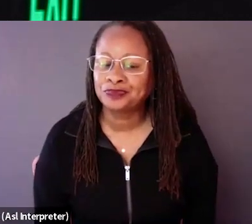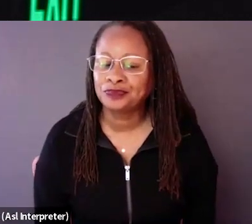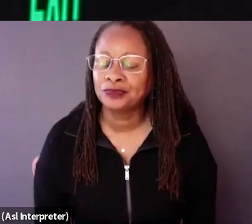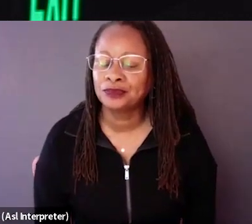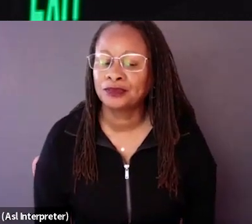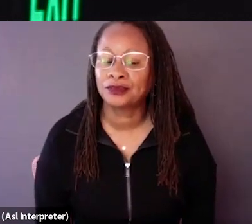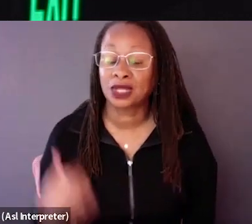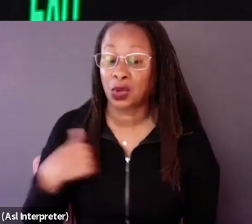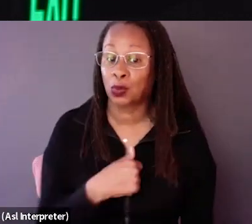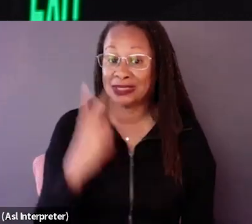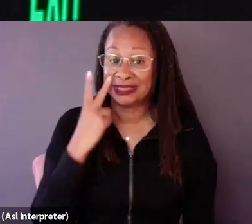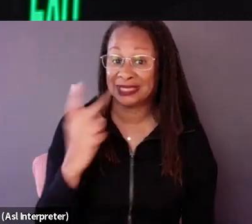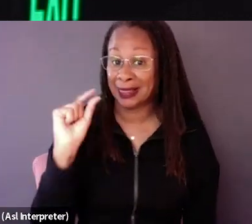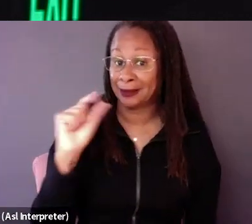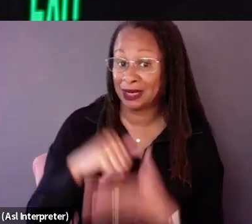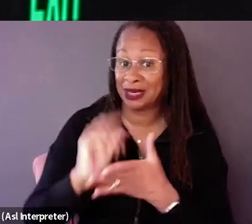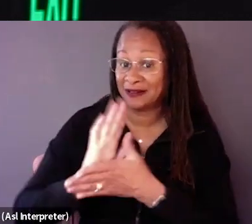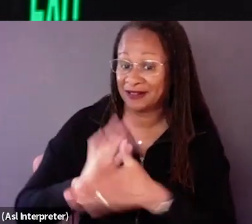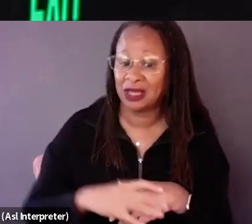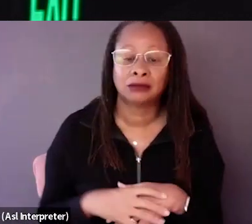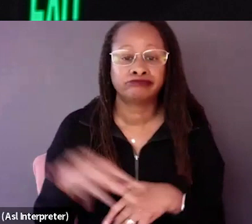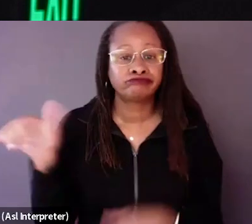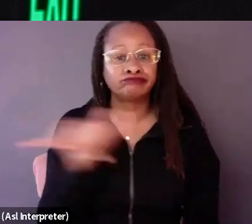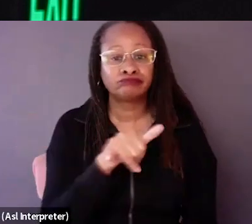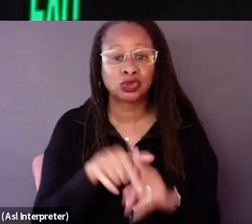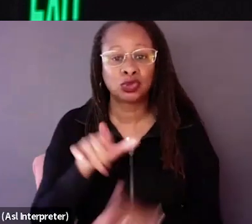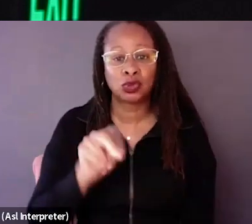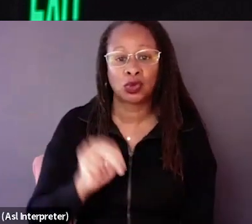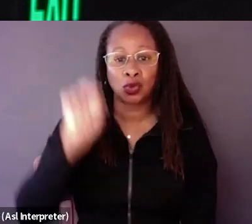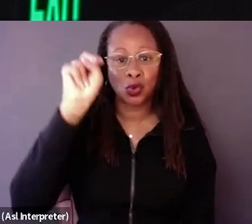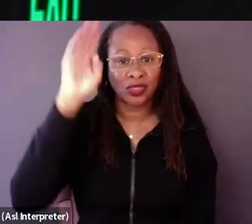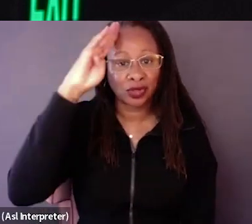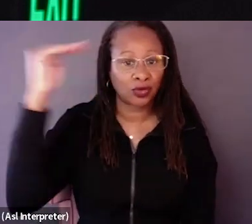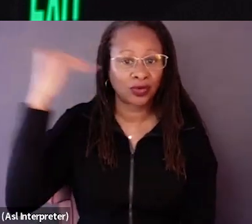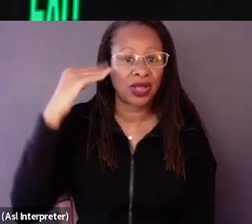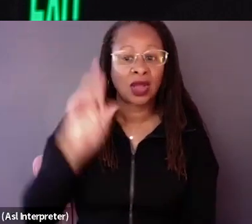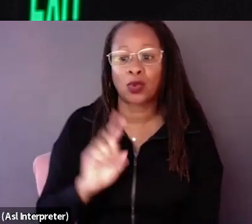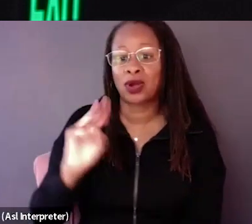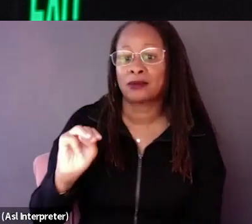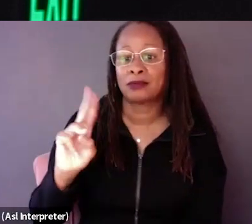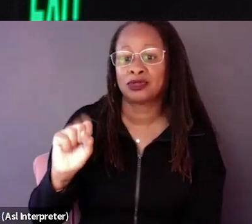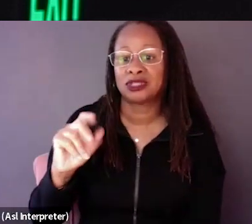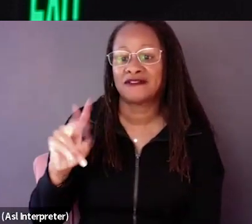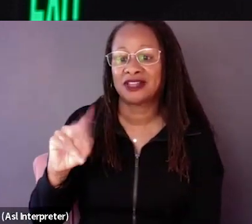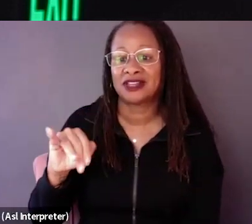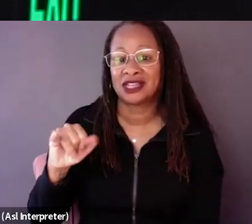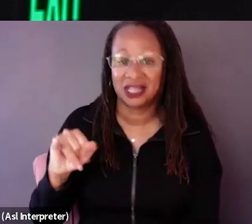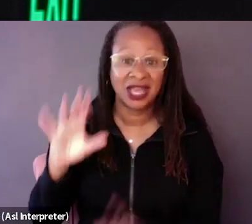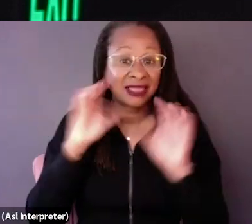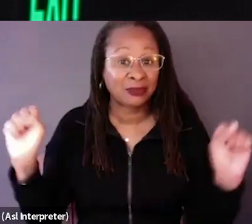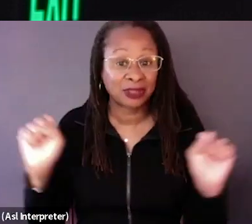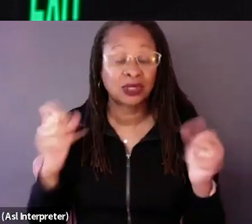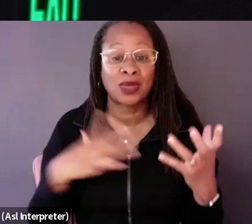they embody, And as you see, they're very hopeful, regardless of what has